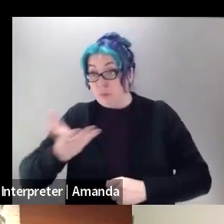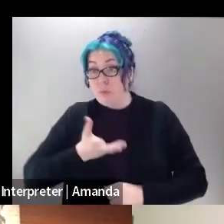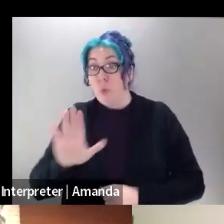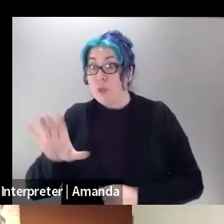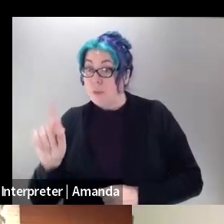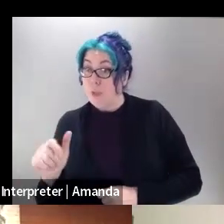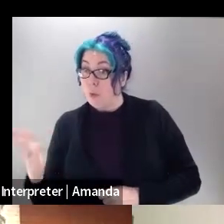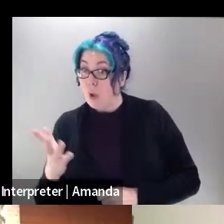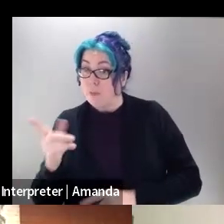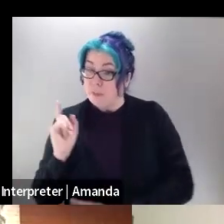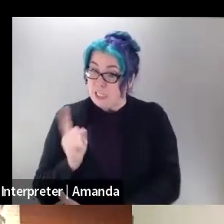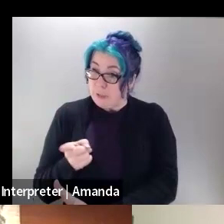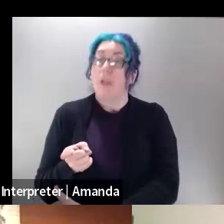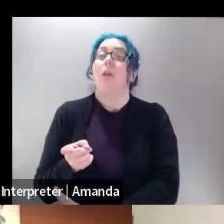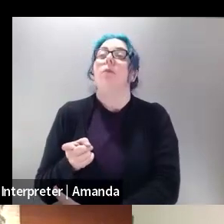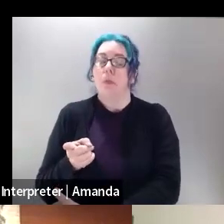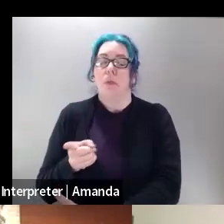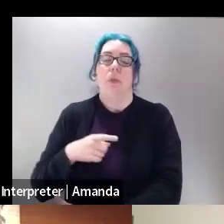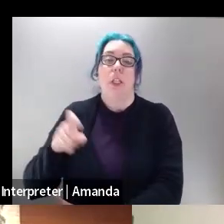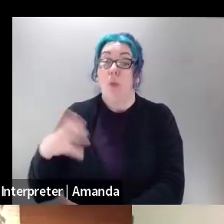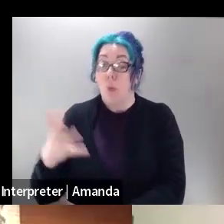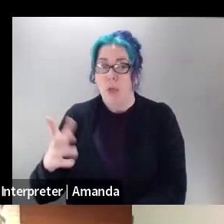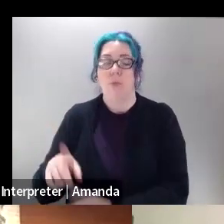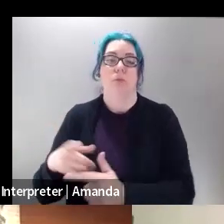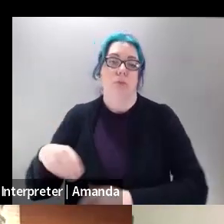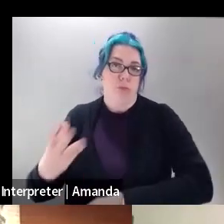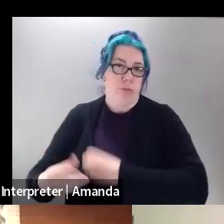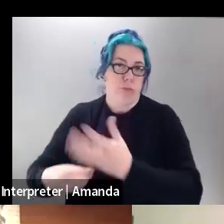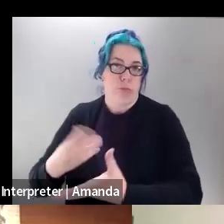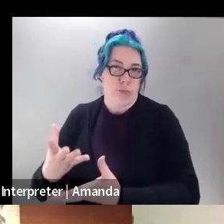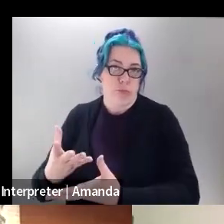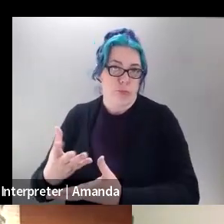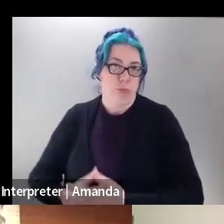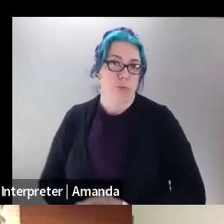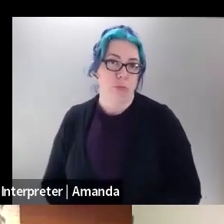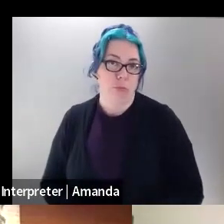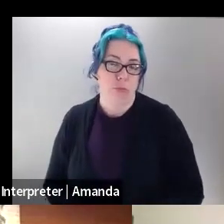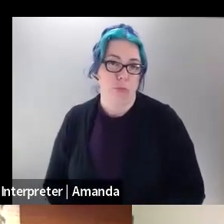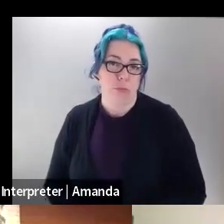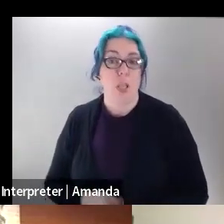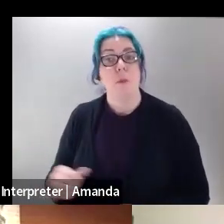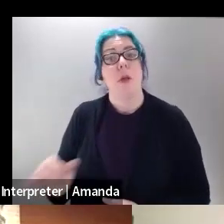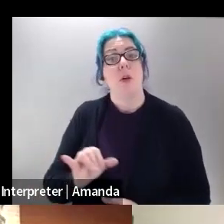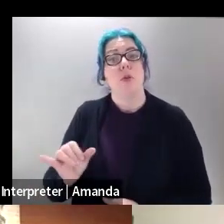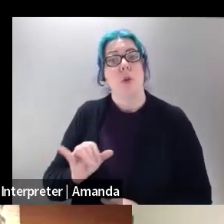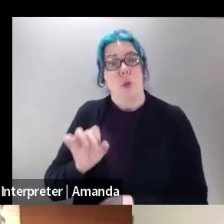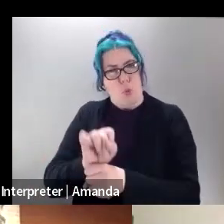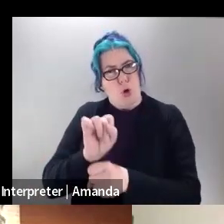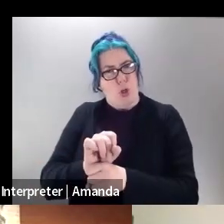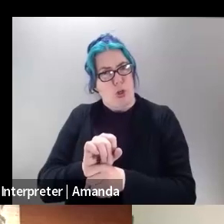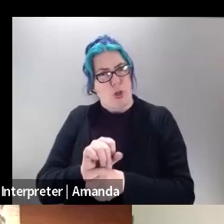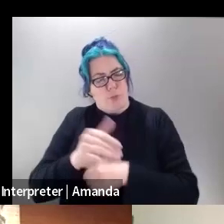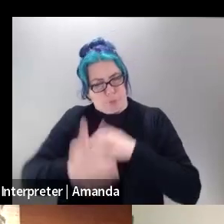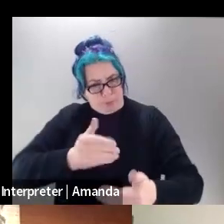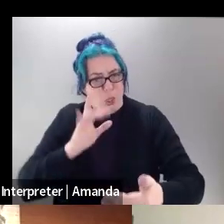to the person, but also again rooting into the work. Like, how does the disability interact with the work itself?